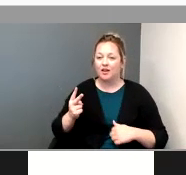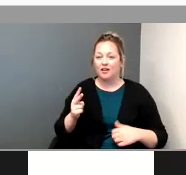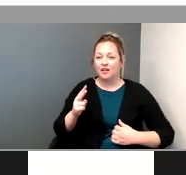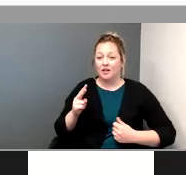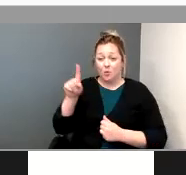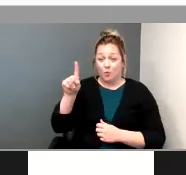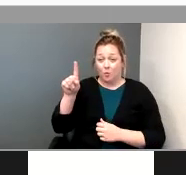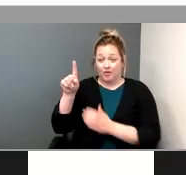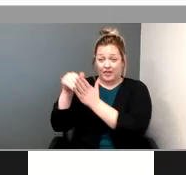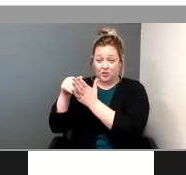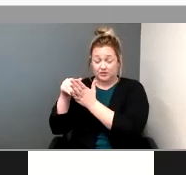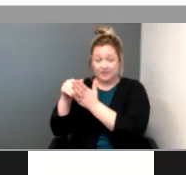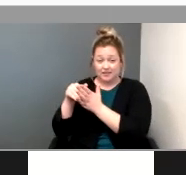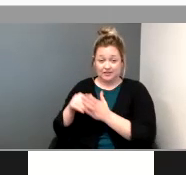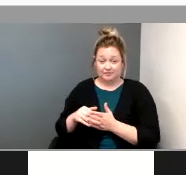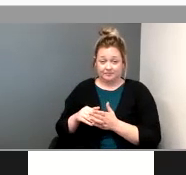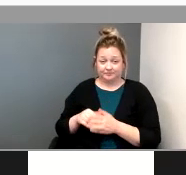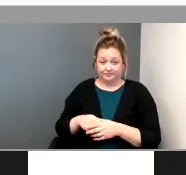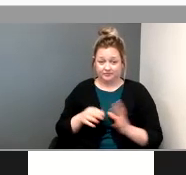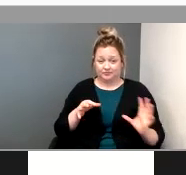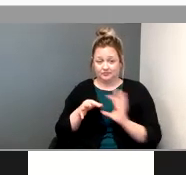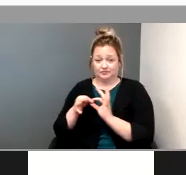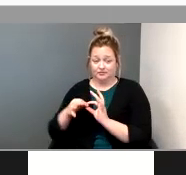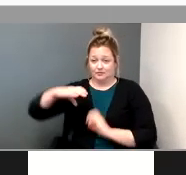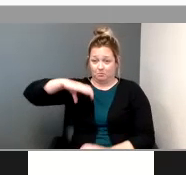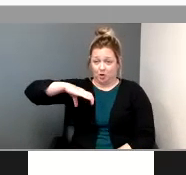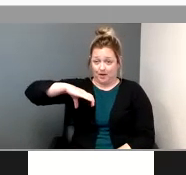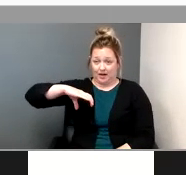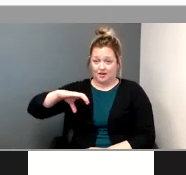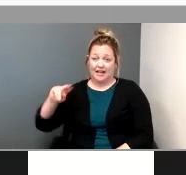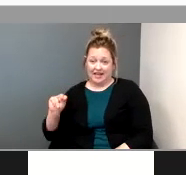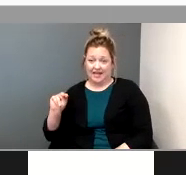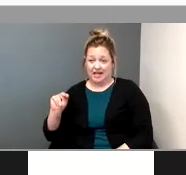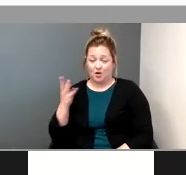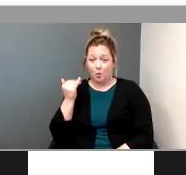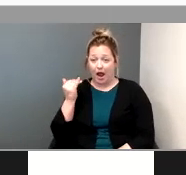lower bound of big omega of n, because we know that n will always grow slower than n squared.